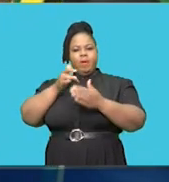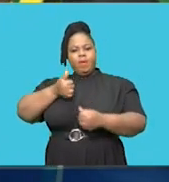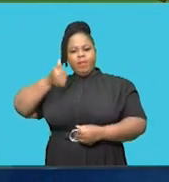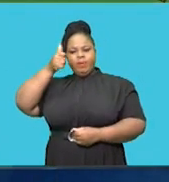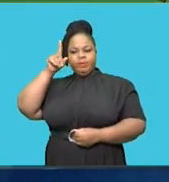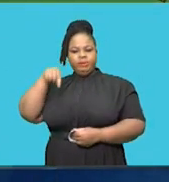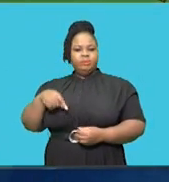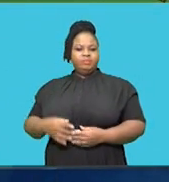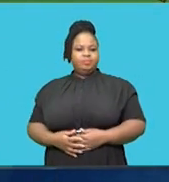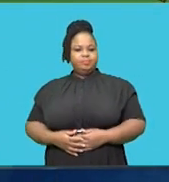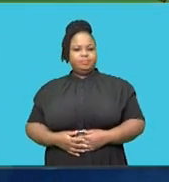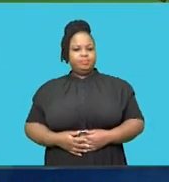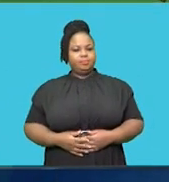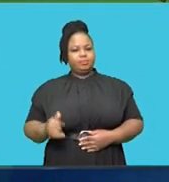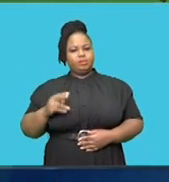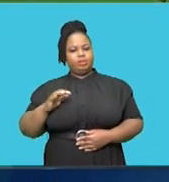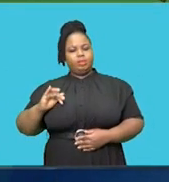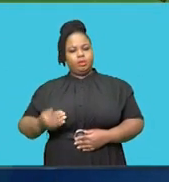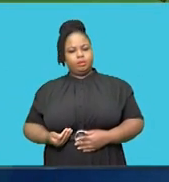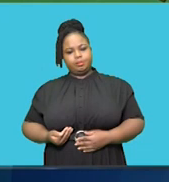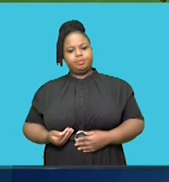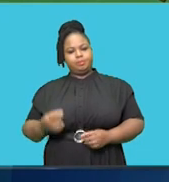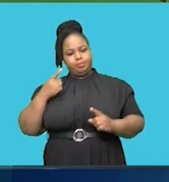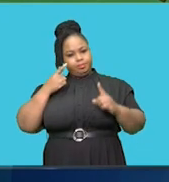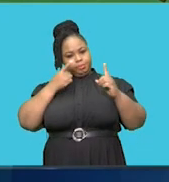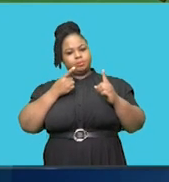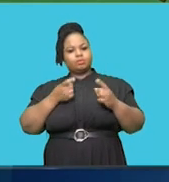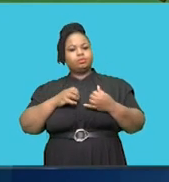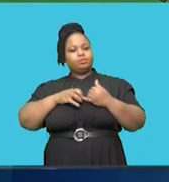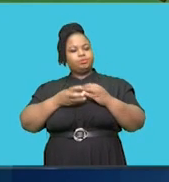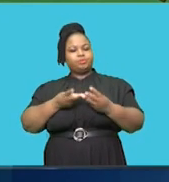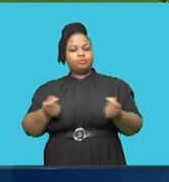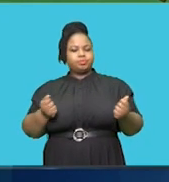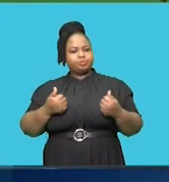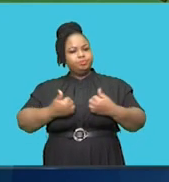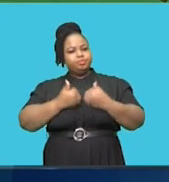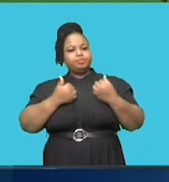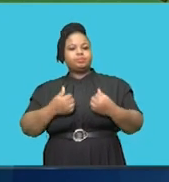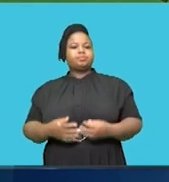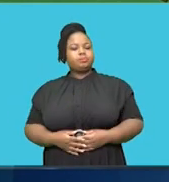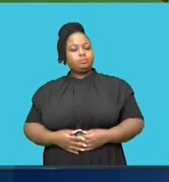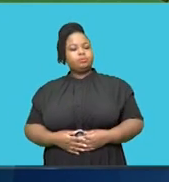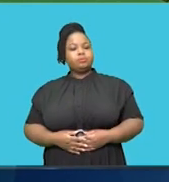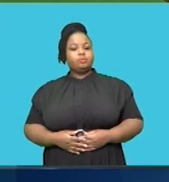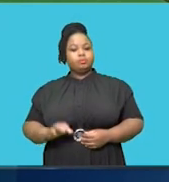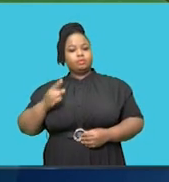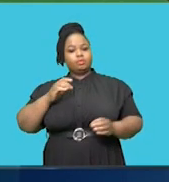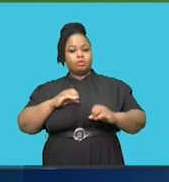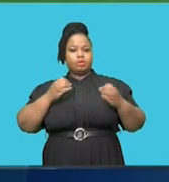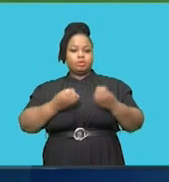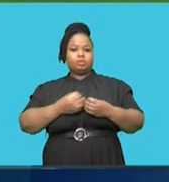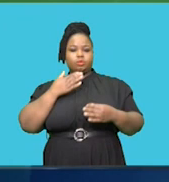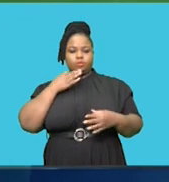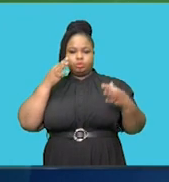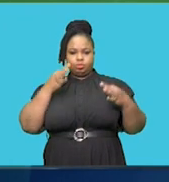ezibekekileyo. The ANC Women's League exists to address those challenges within the society. It's the first organization that has taken